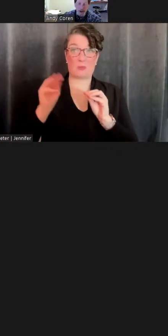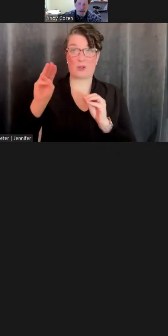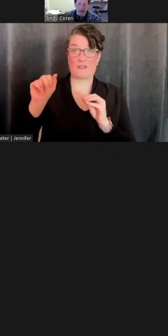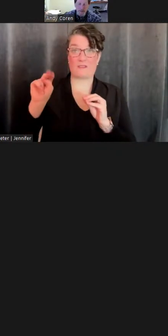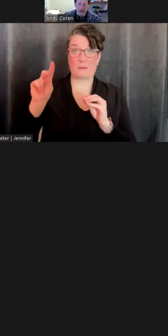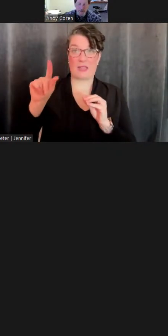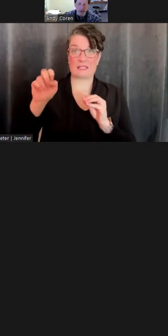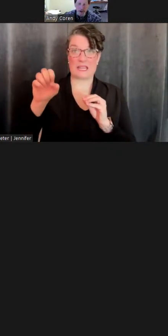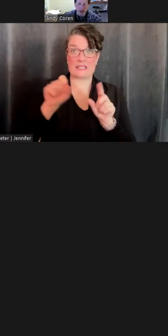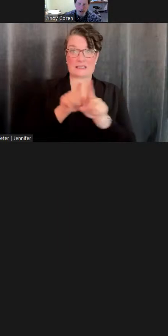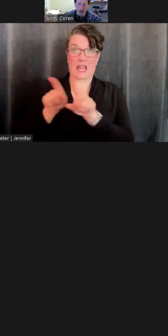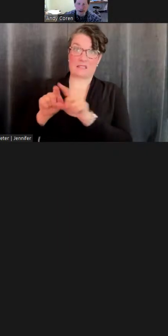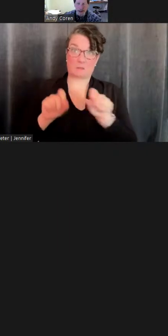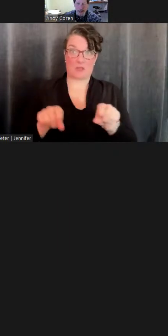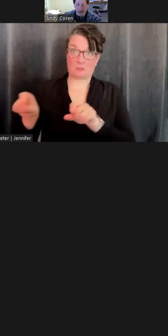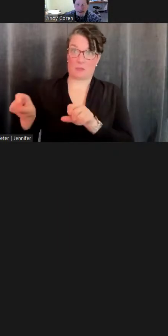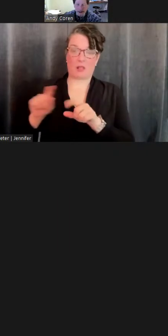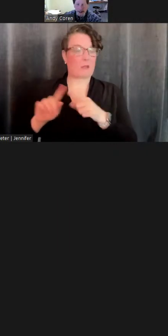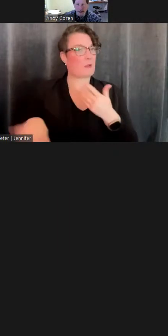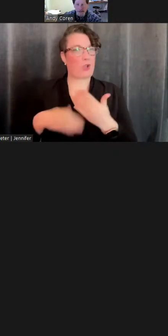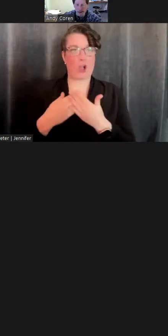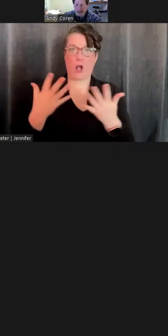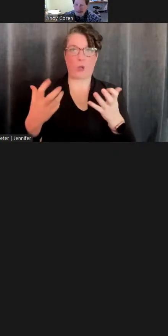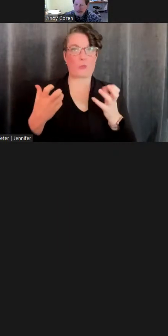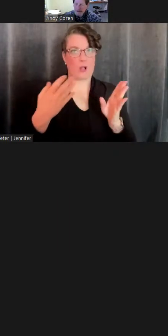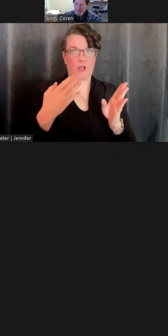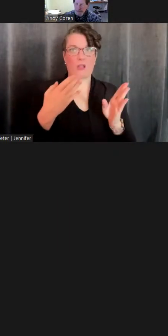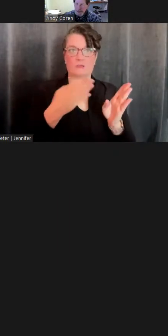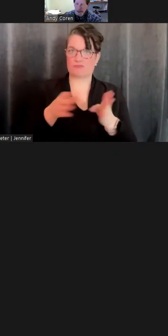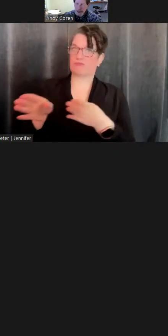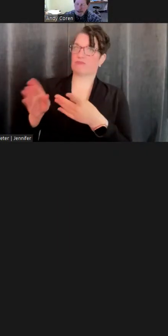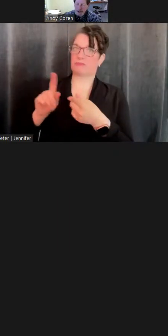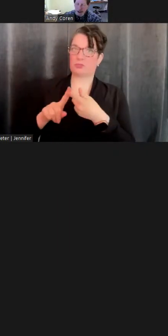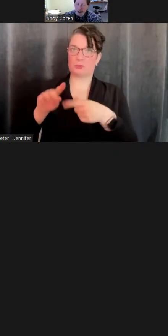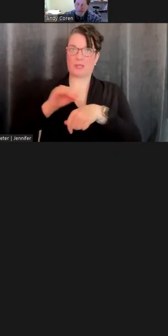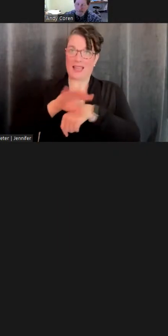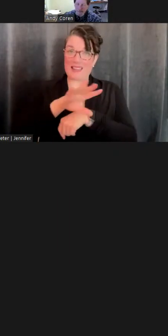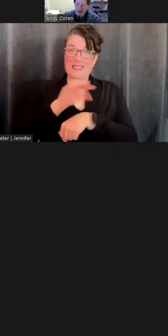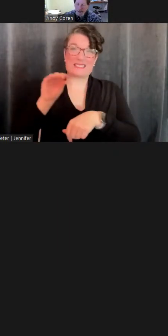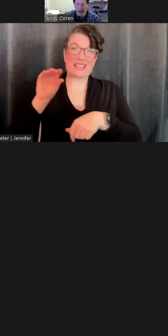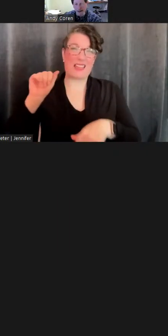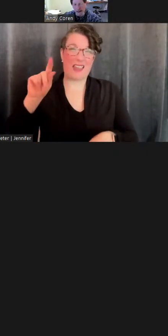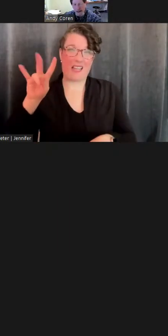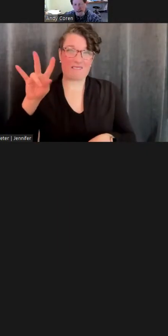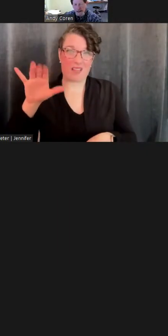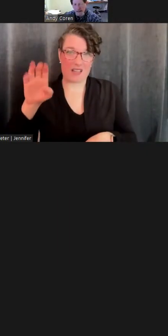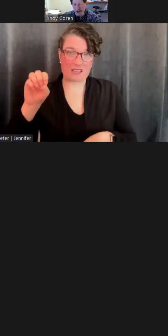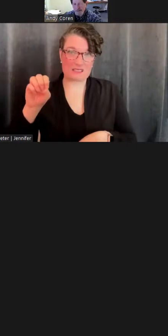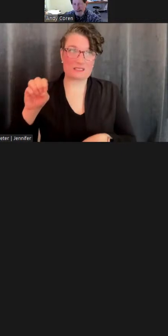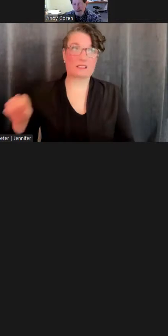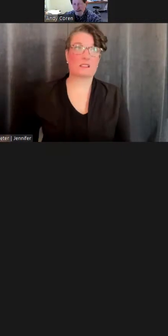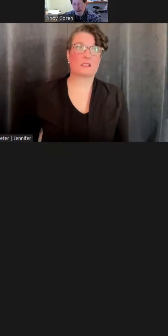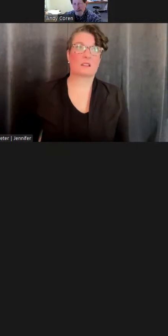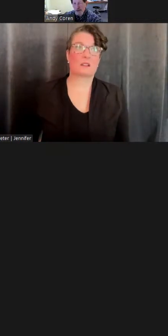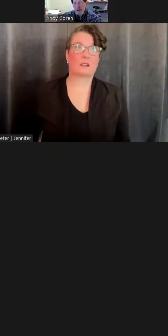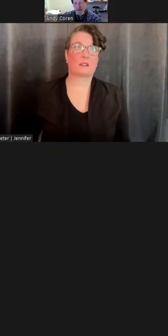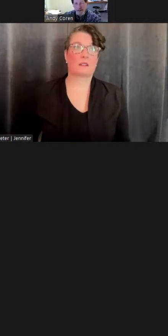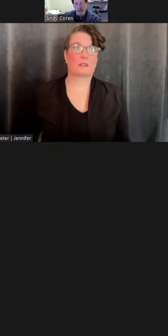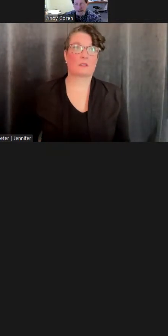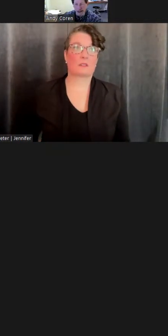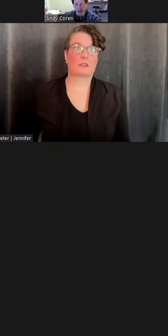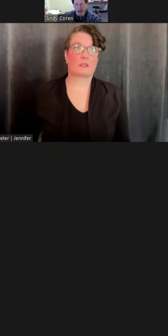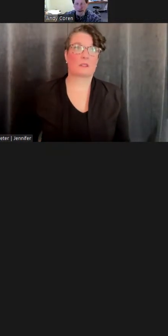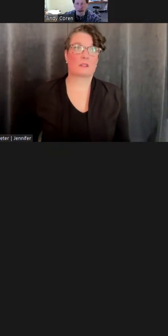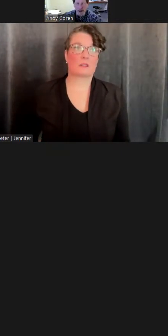all want to move to the point where there's guidance and advice, because that is much better the role